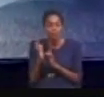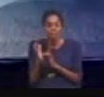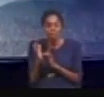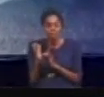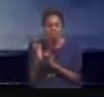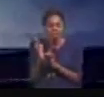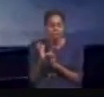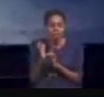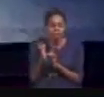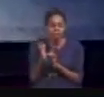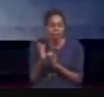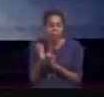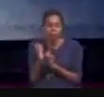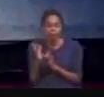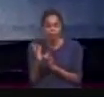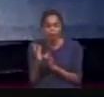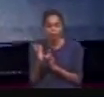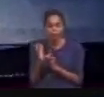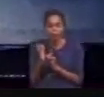Jesus.